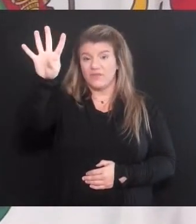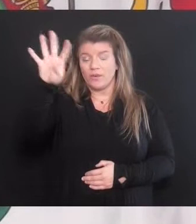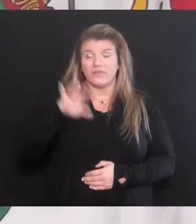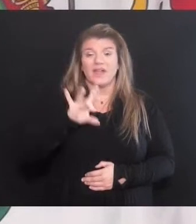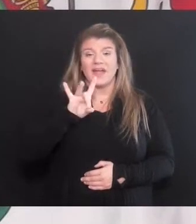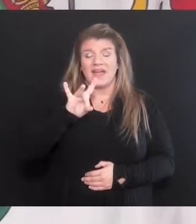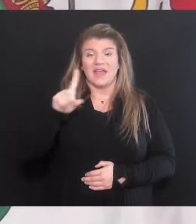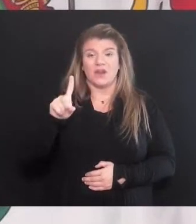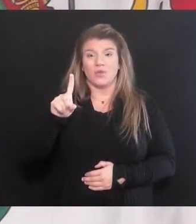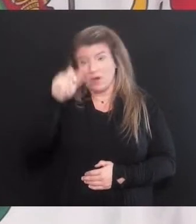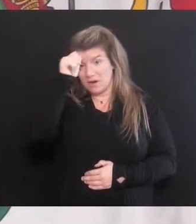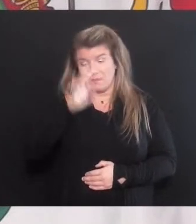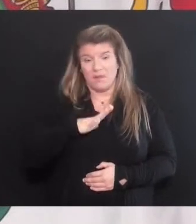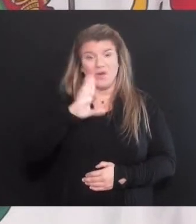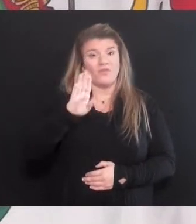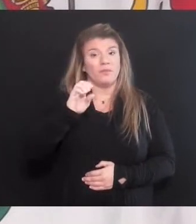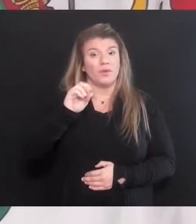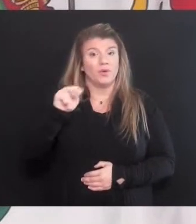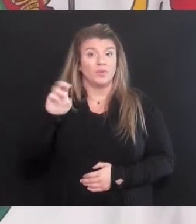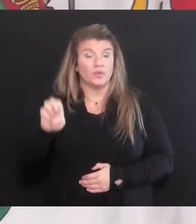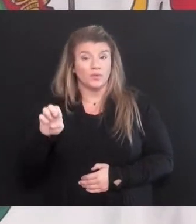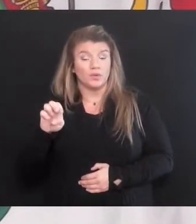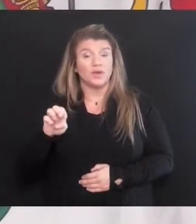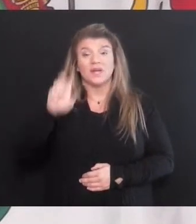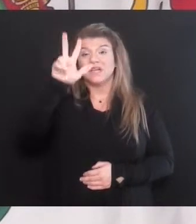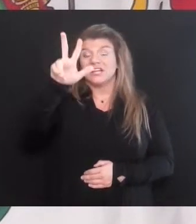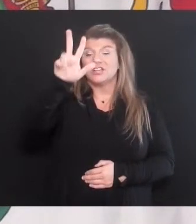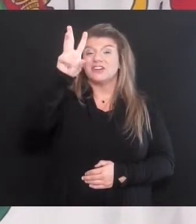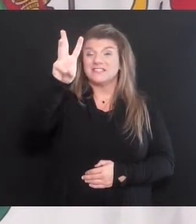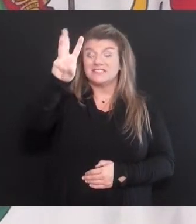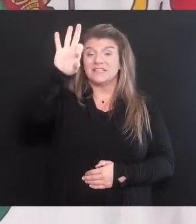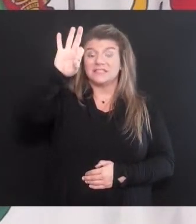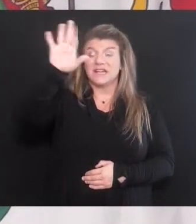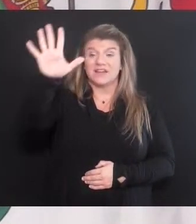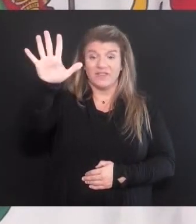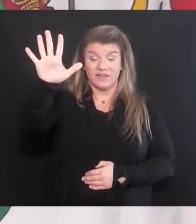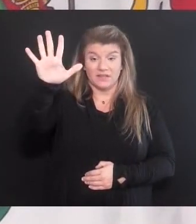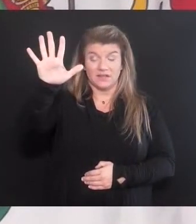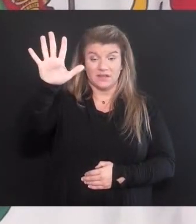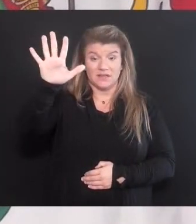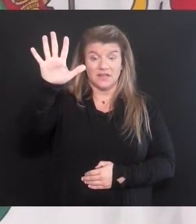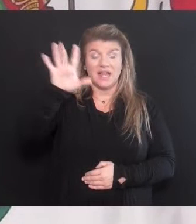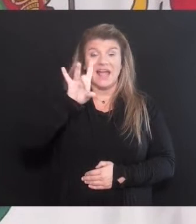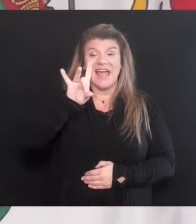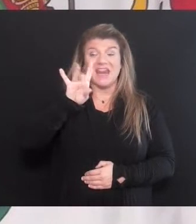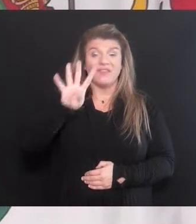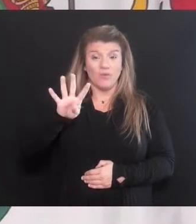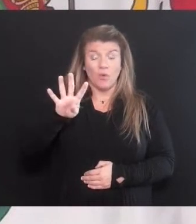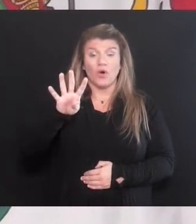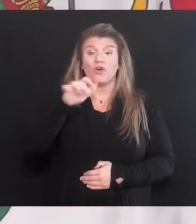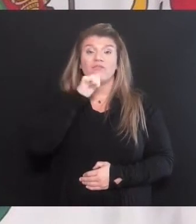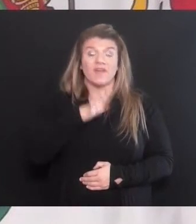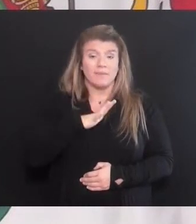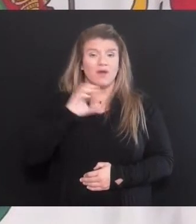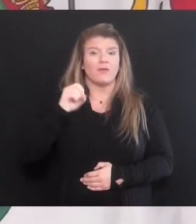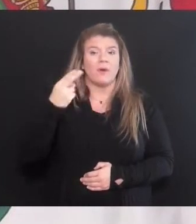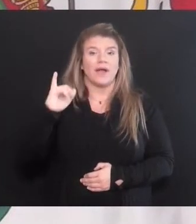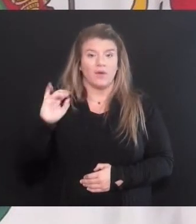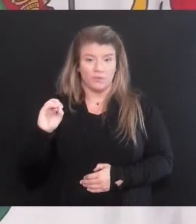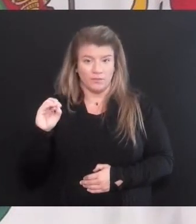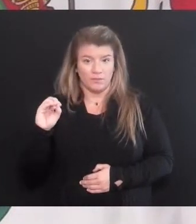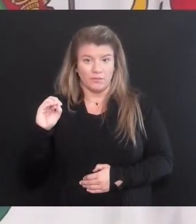an 81-year-old male from Boone County. The 3,695th death, an 84-year-old female from Ohio